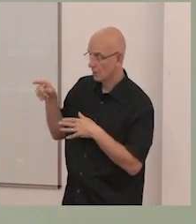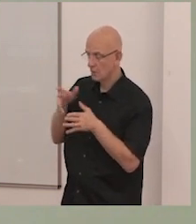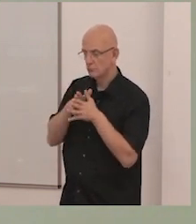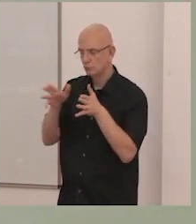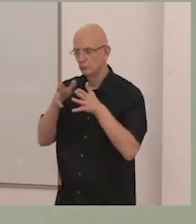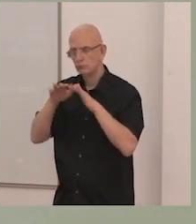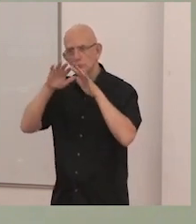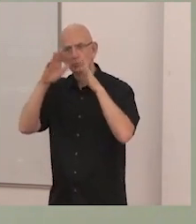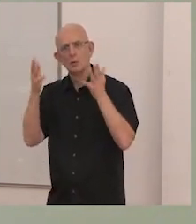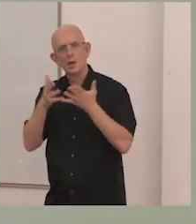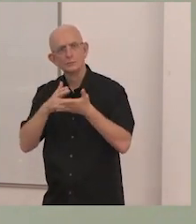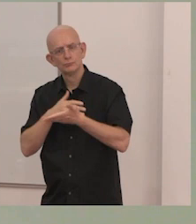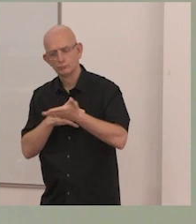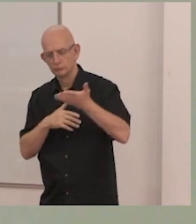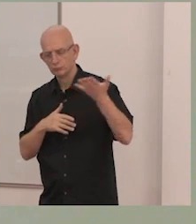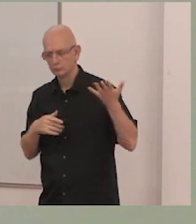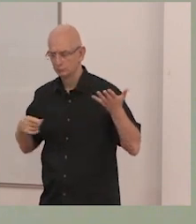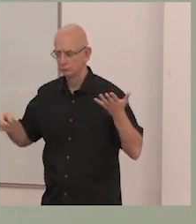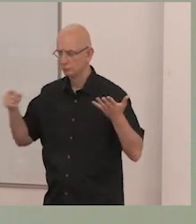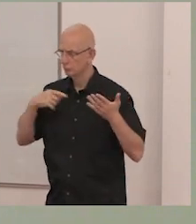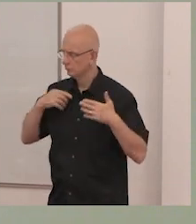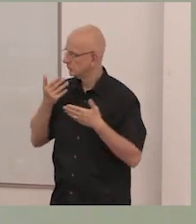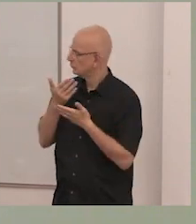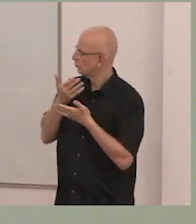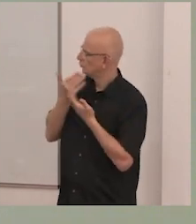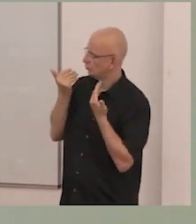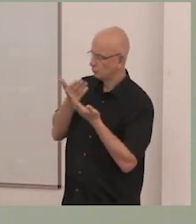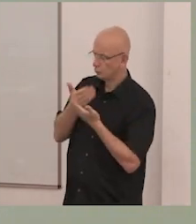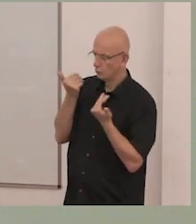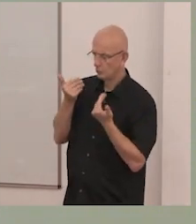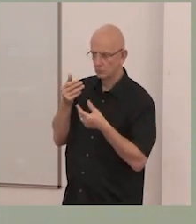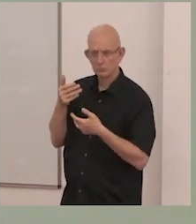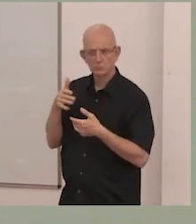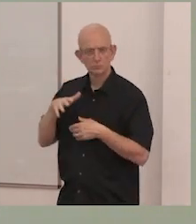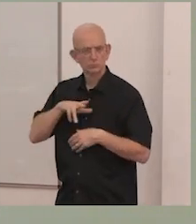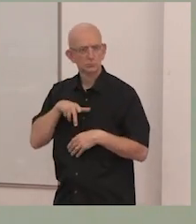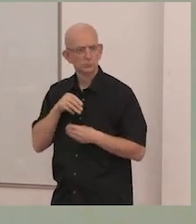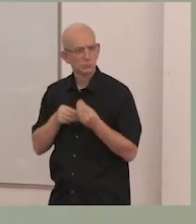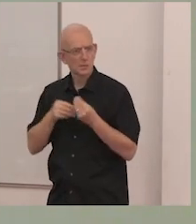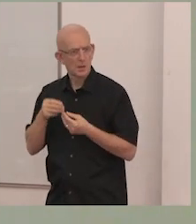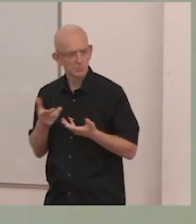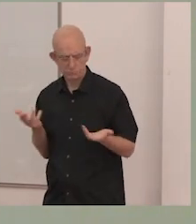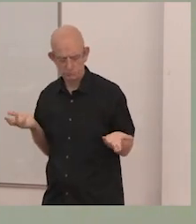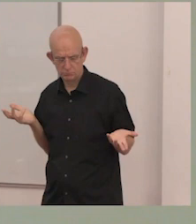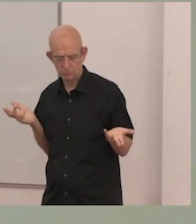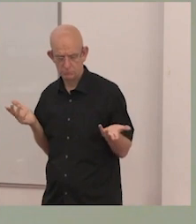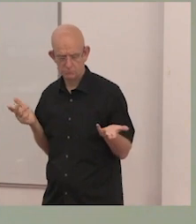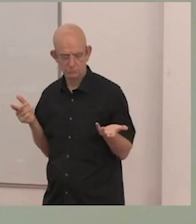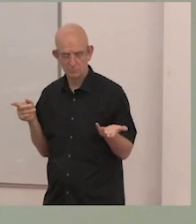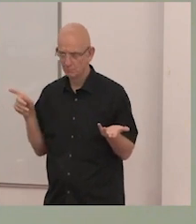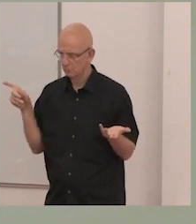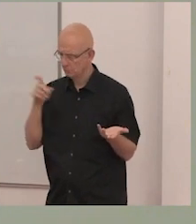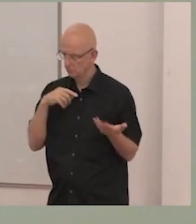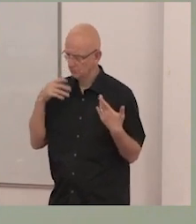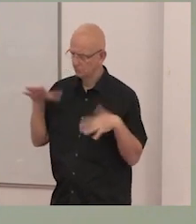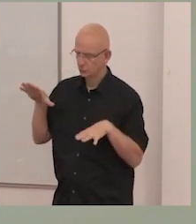social problems because they defeated capitalism. And then they had to hide social problems. So for this, they told that